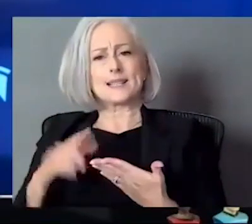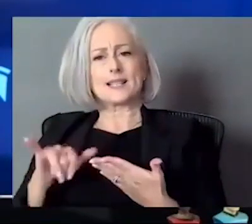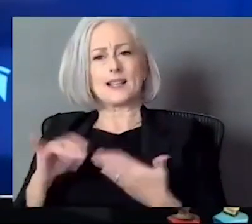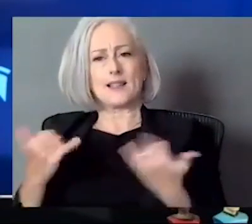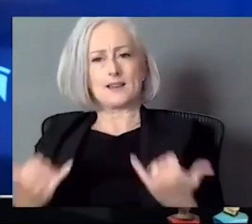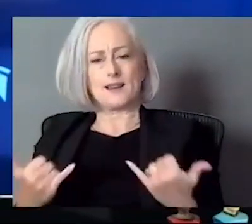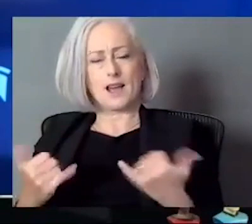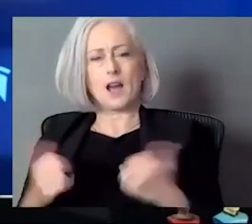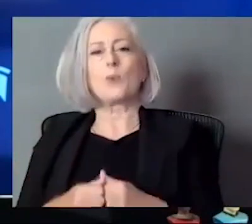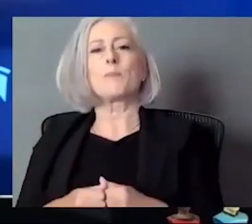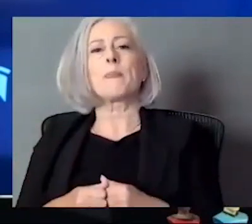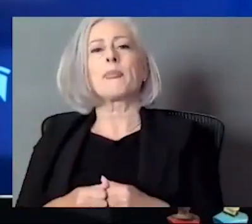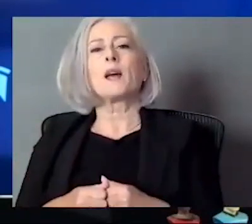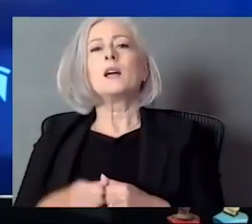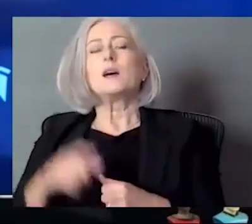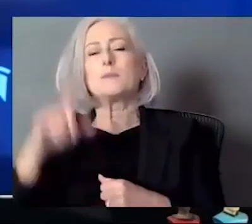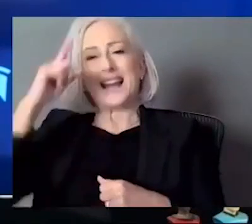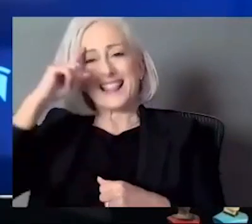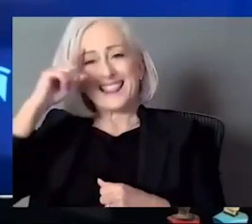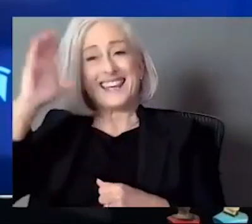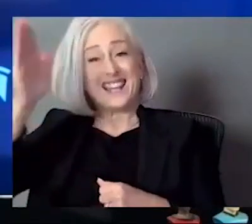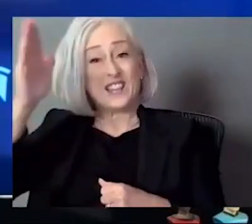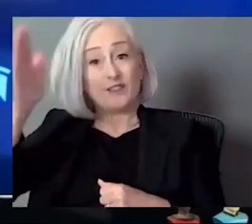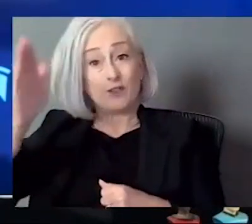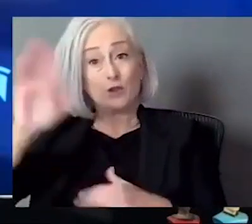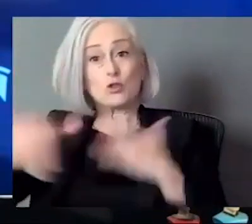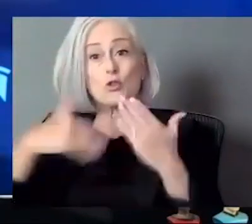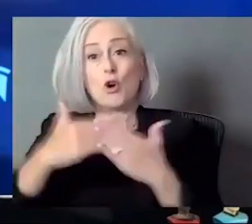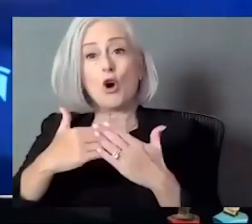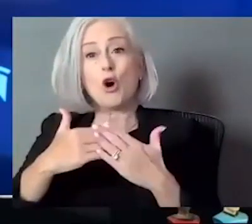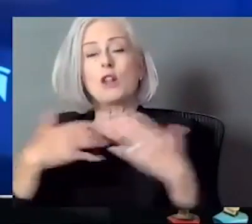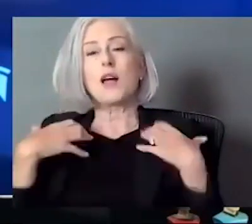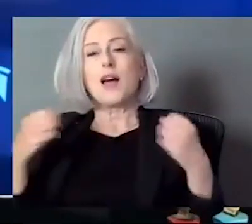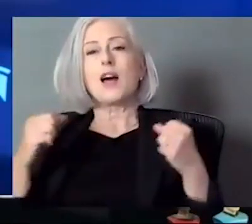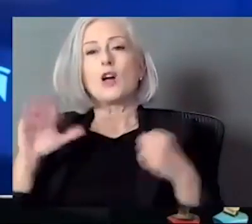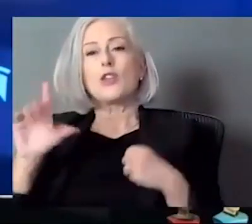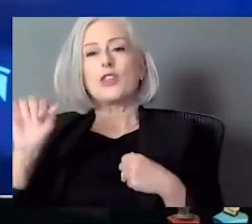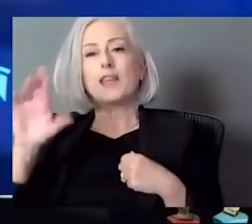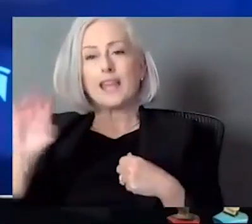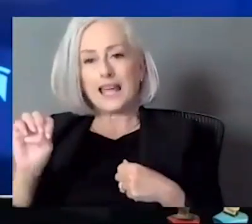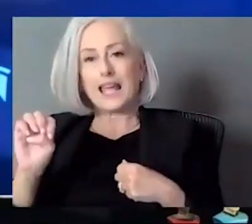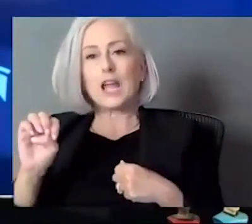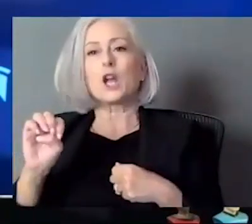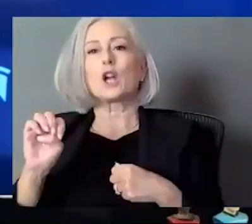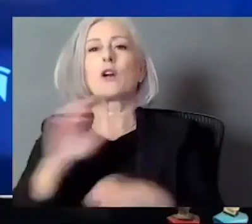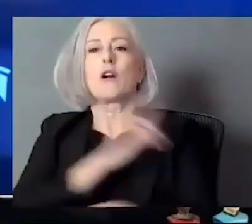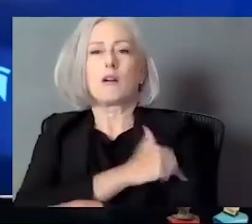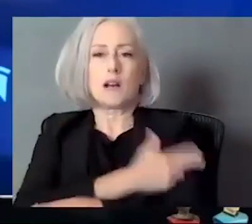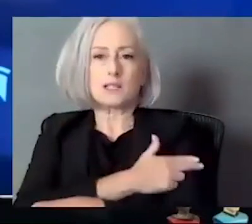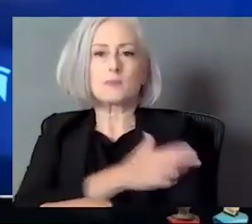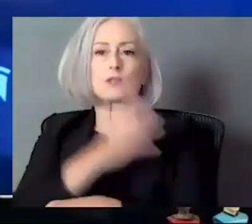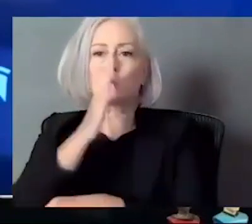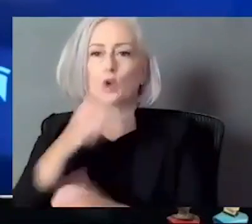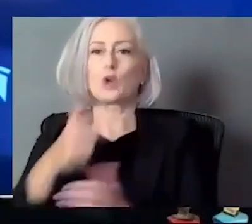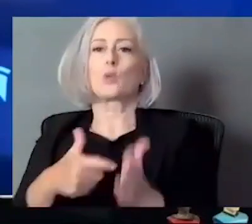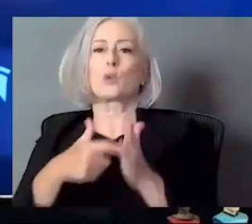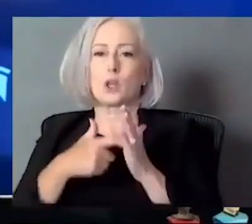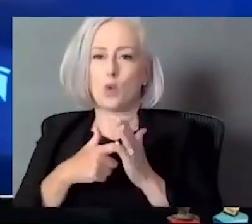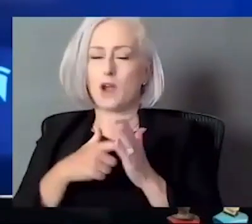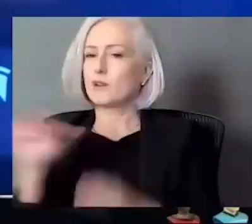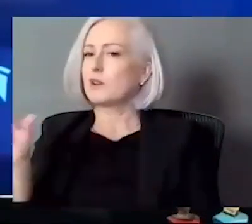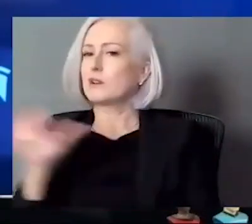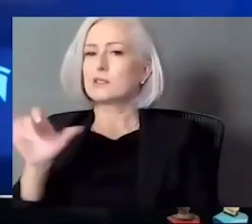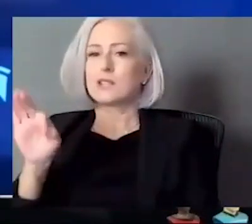healthcare institutions are going to require vaccination, just as we did for the flu. And just to say, out of the 14,000 employees we have, we only